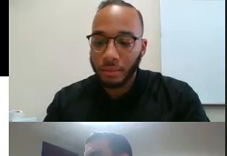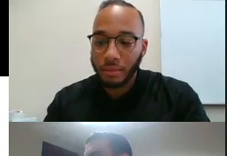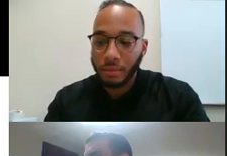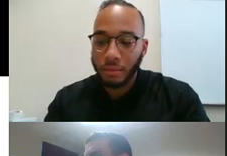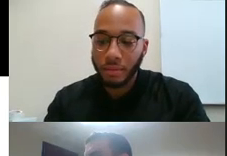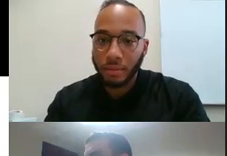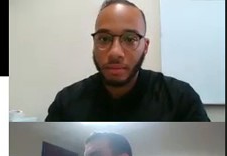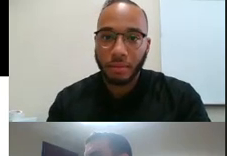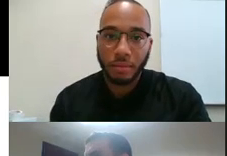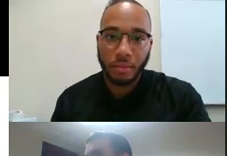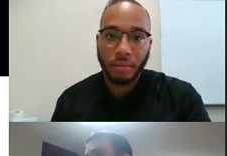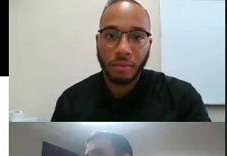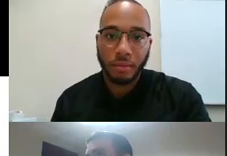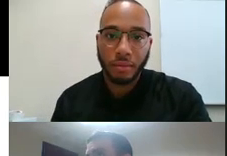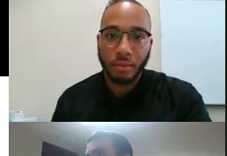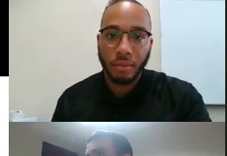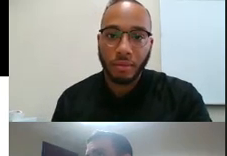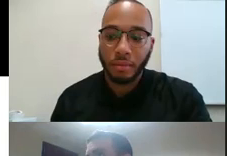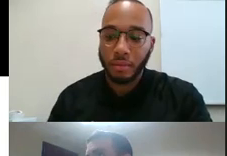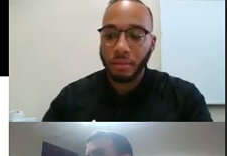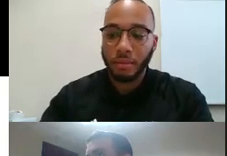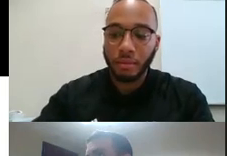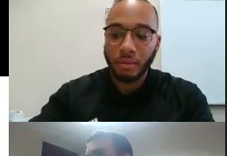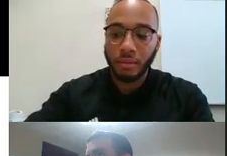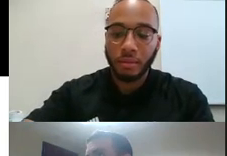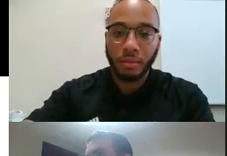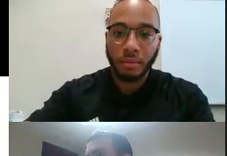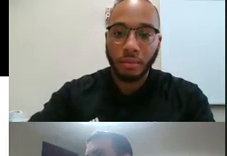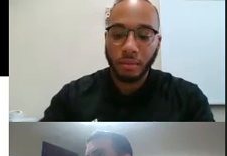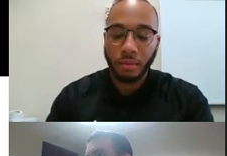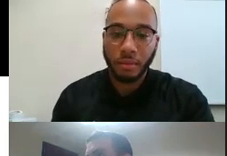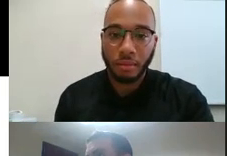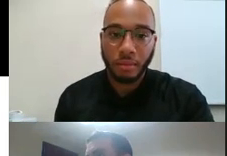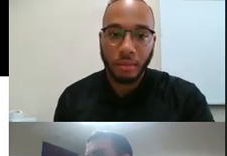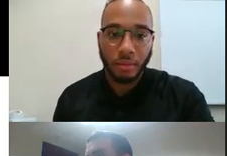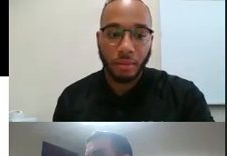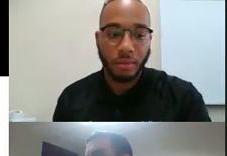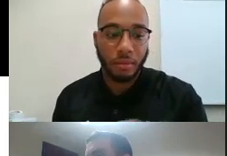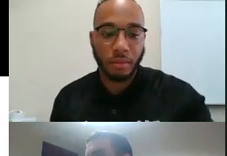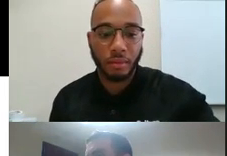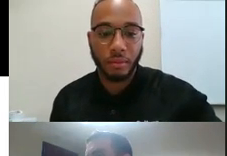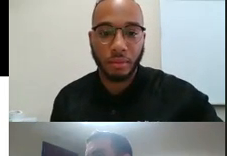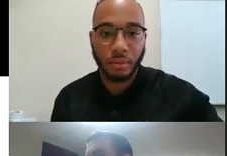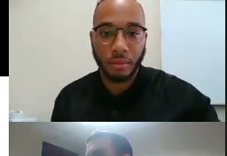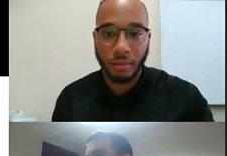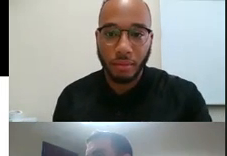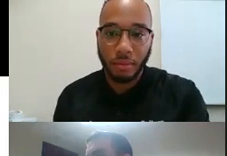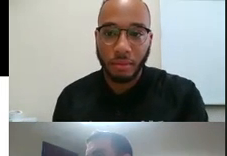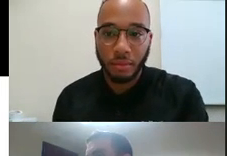an institution include that in the charter, for me, I always just want to tell people